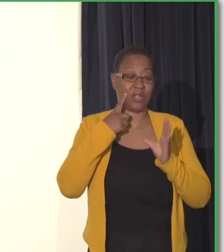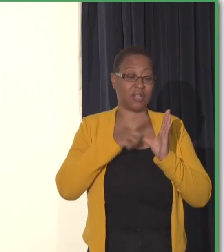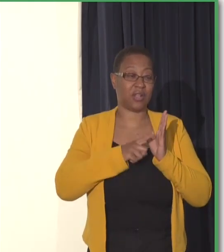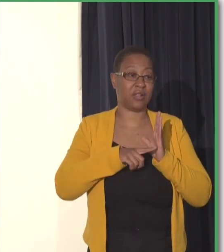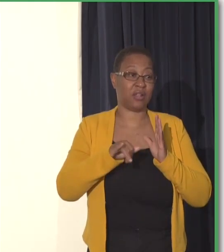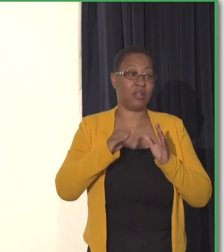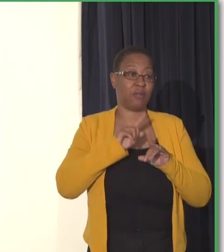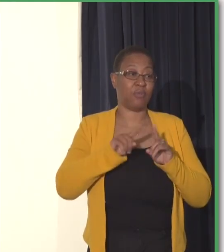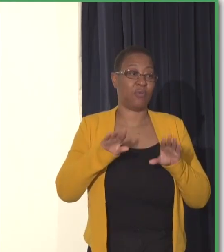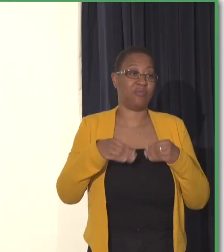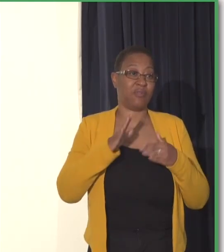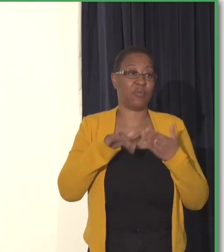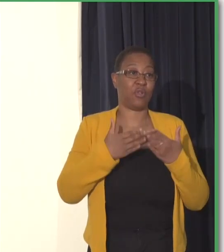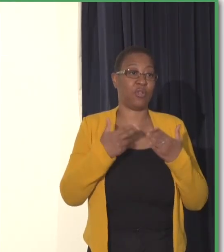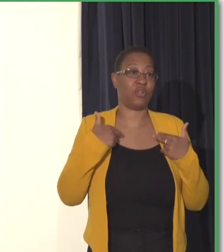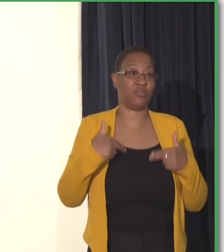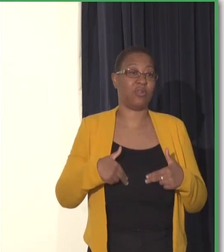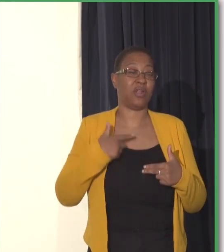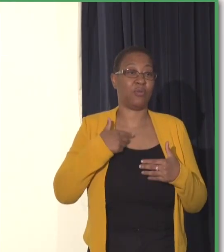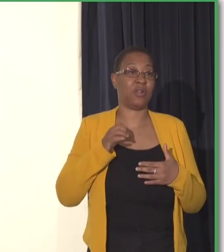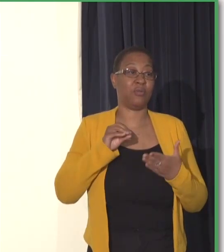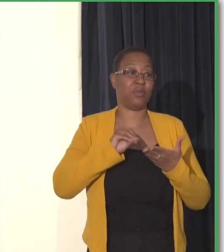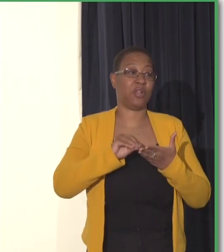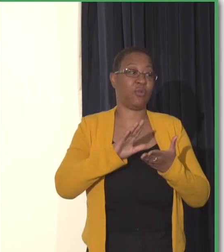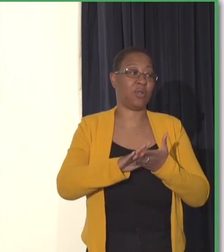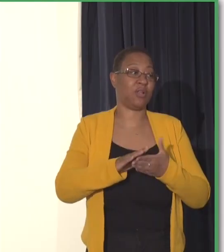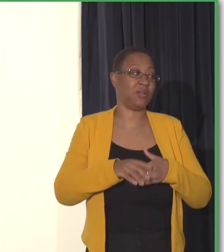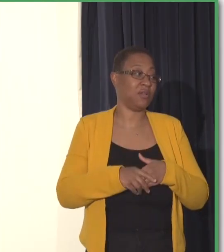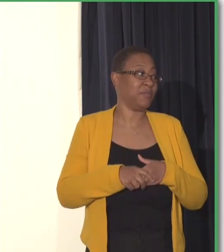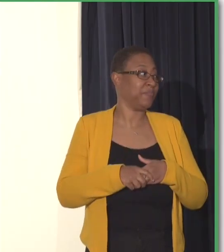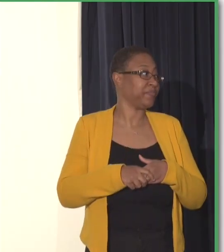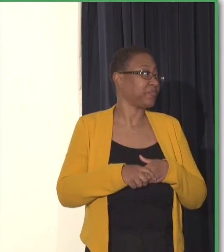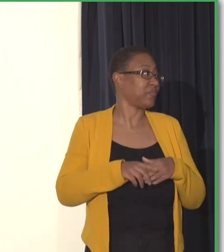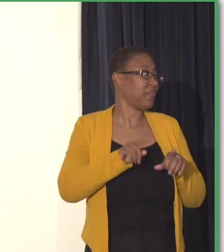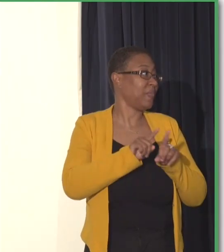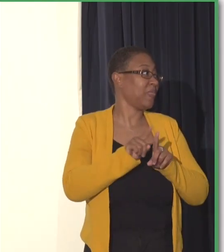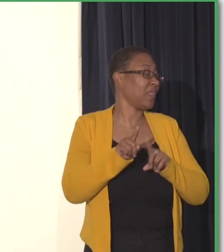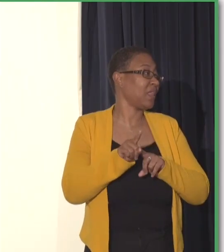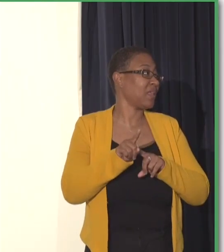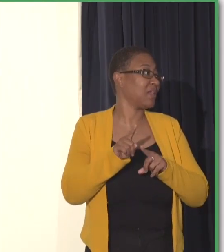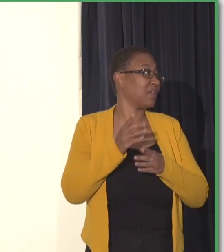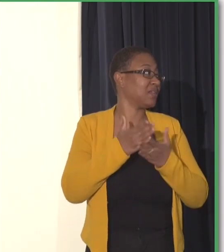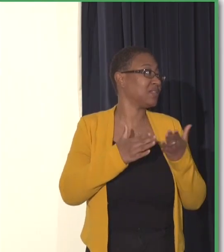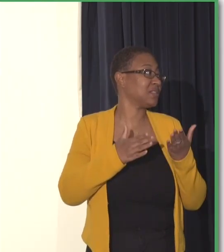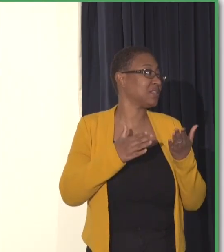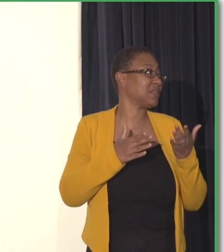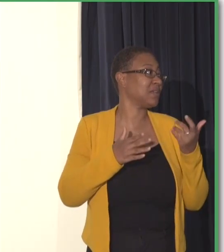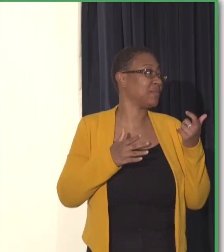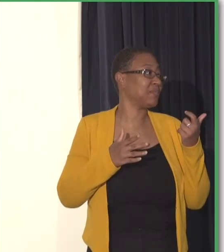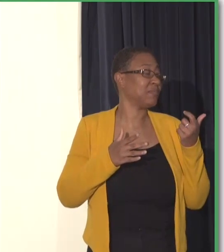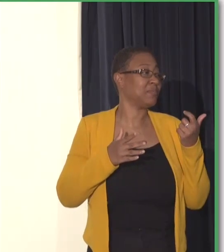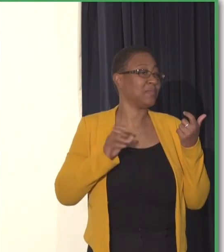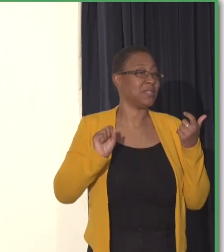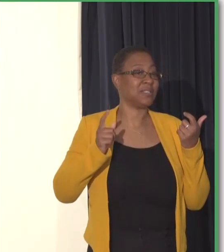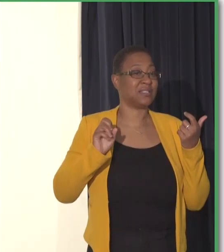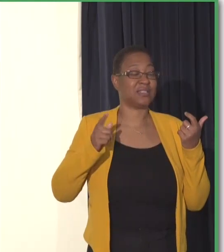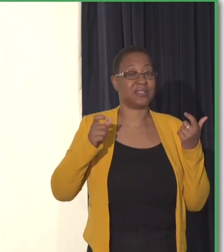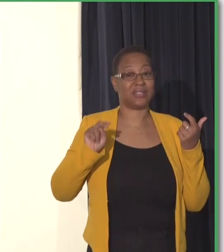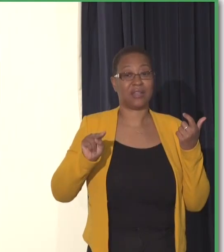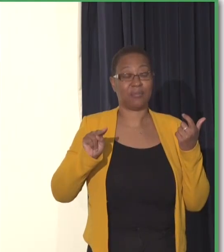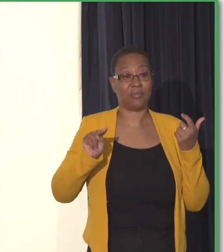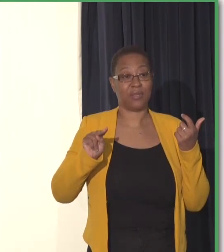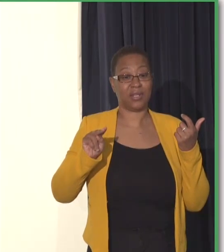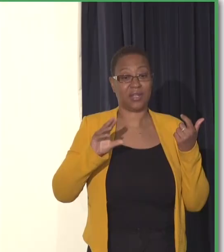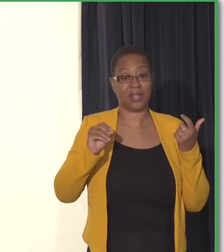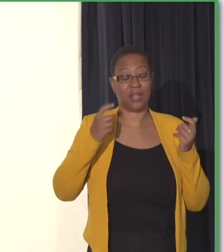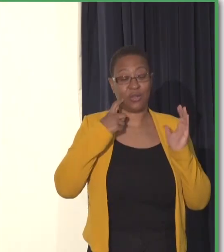them with all their uniforms. So I just want to put that on the record. But also just some sort of stipend, not, just some sort of recognition.